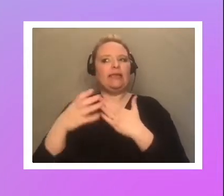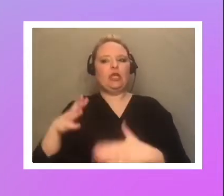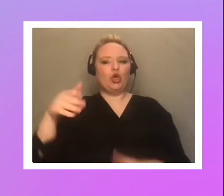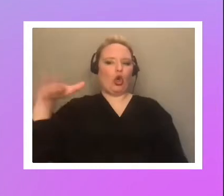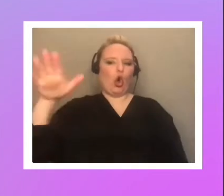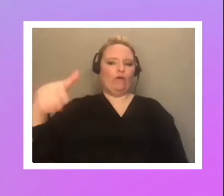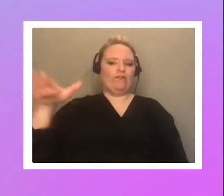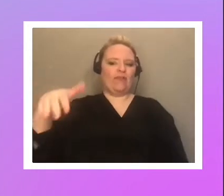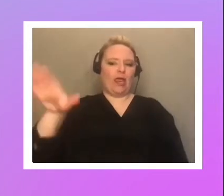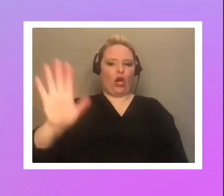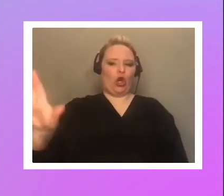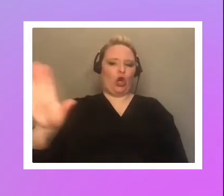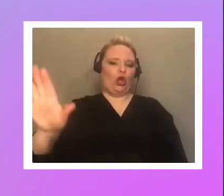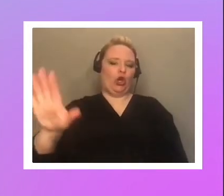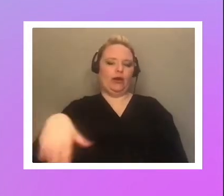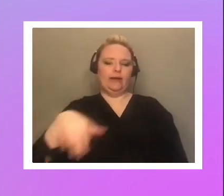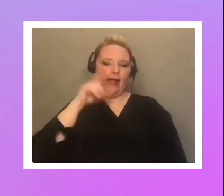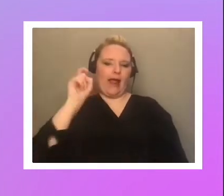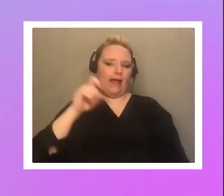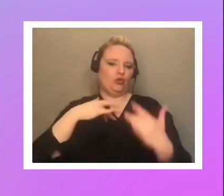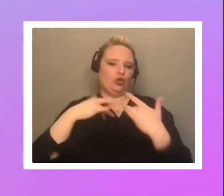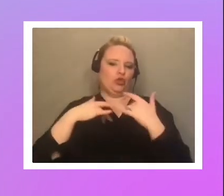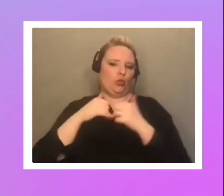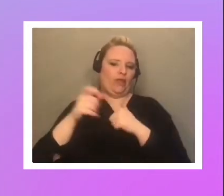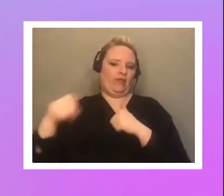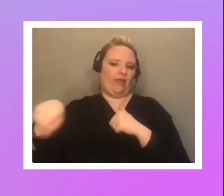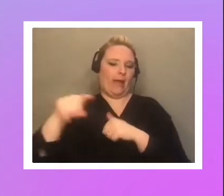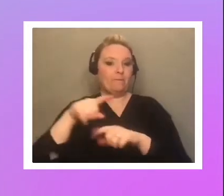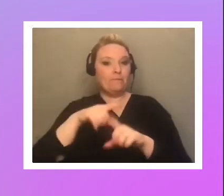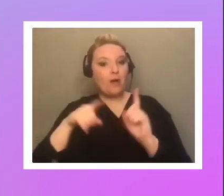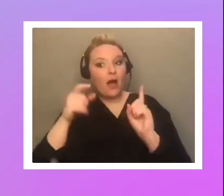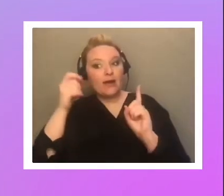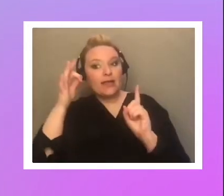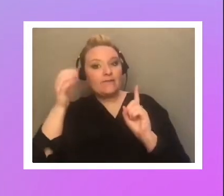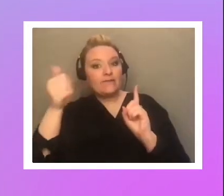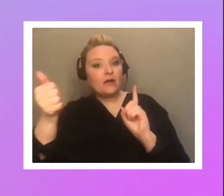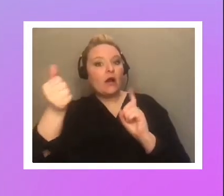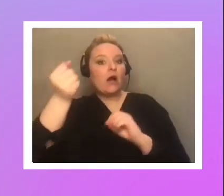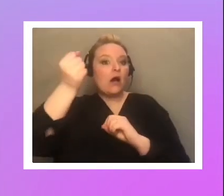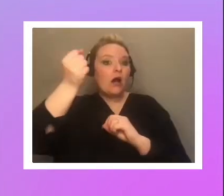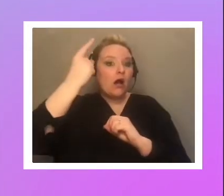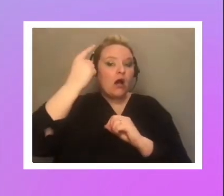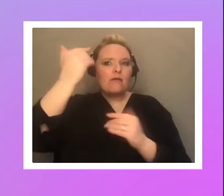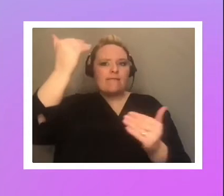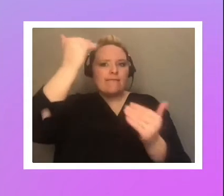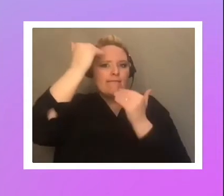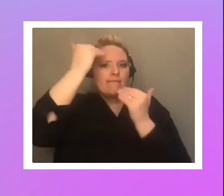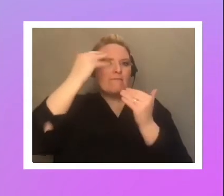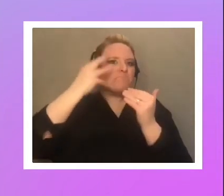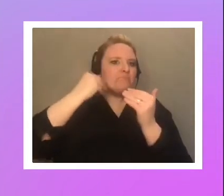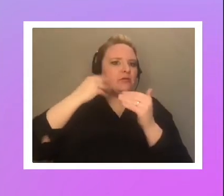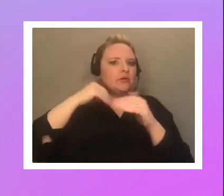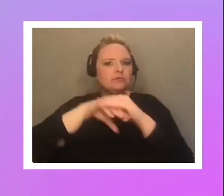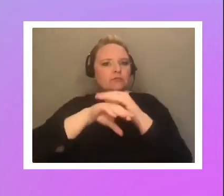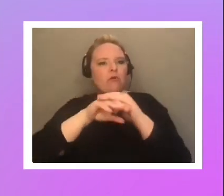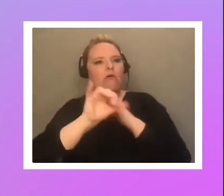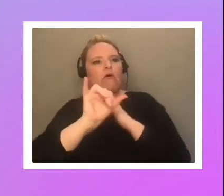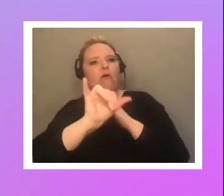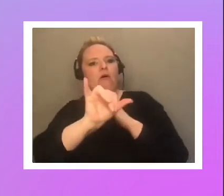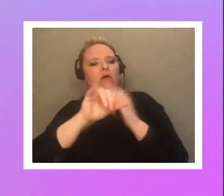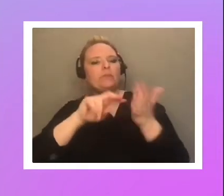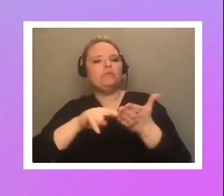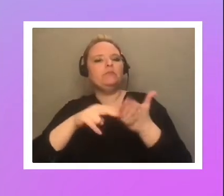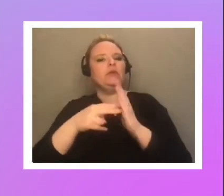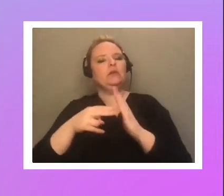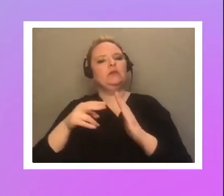and we don't have to worry about them. But the more they know and understand about accessibility, the more